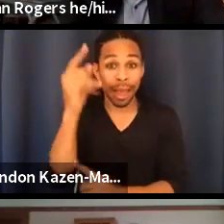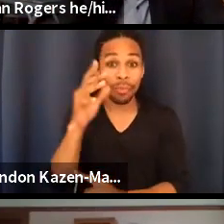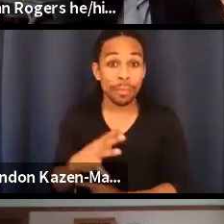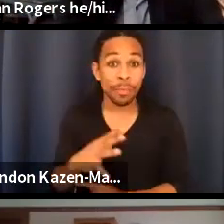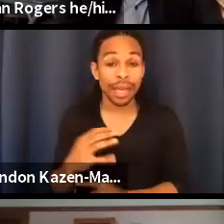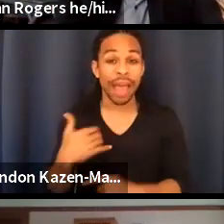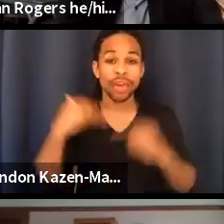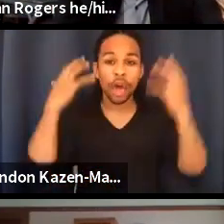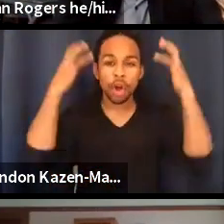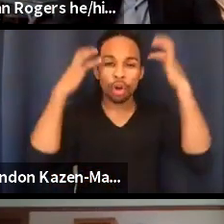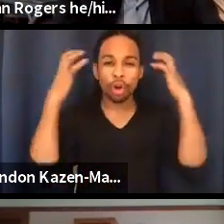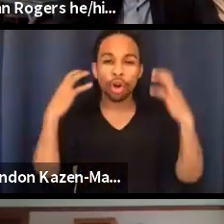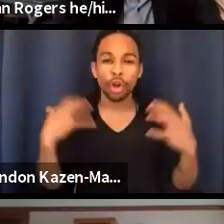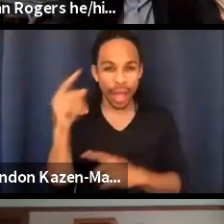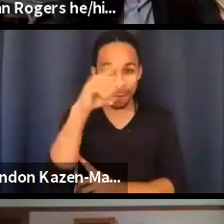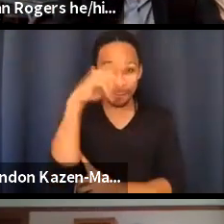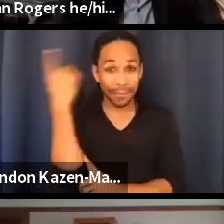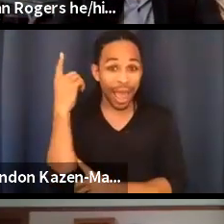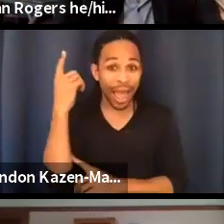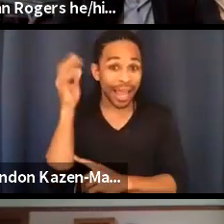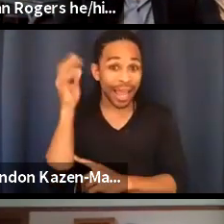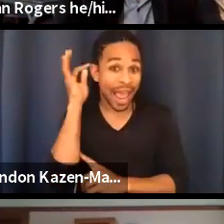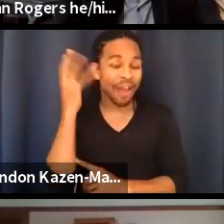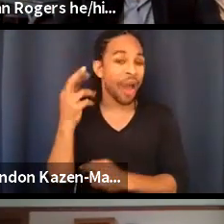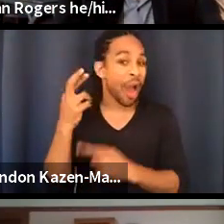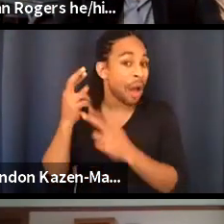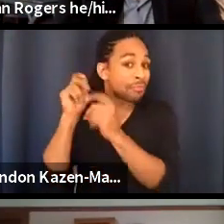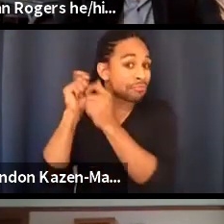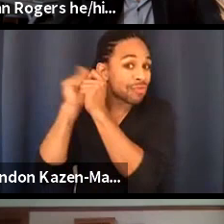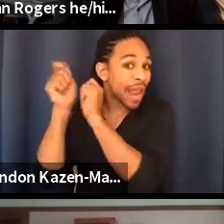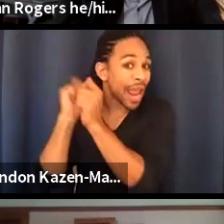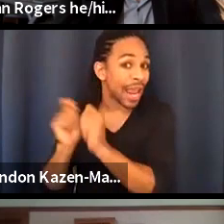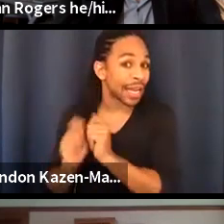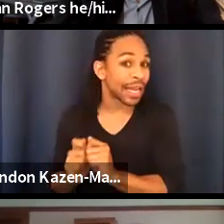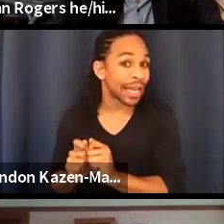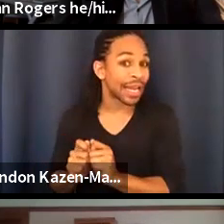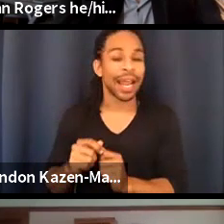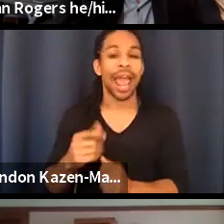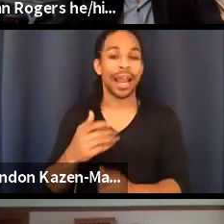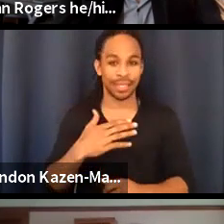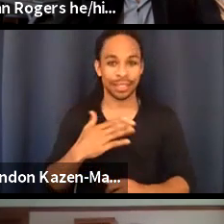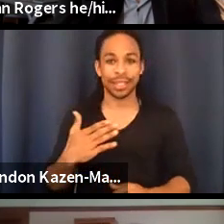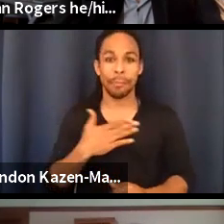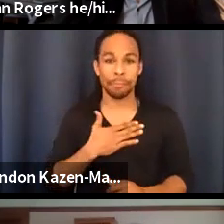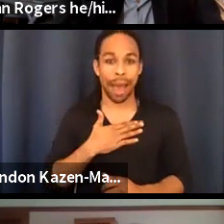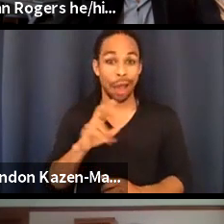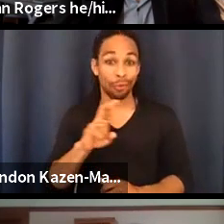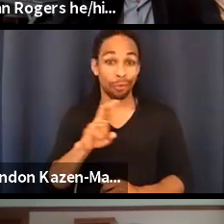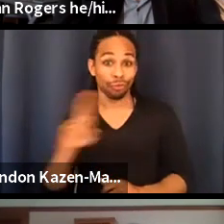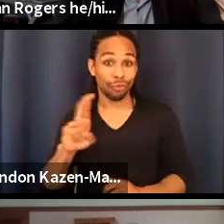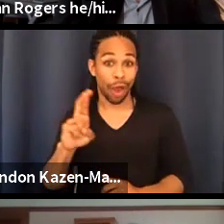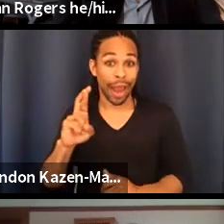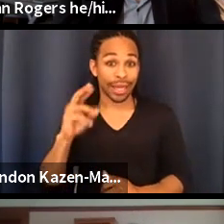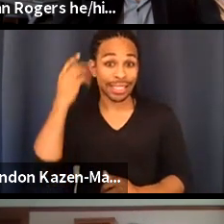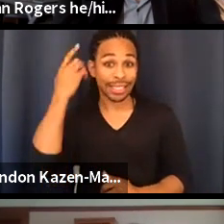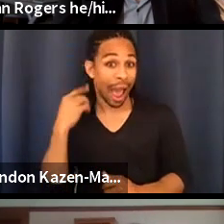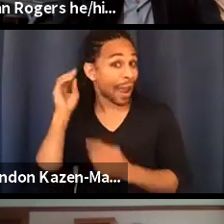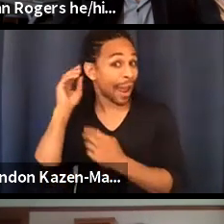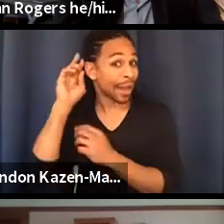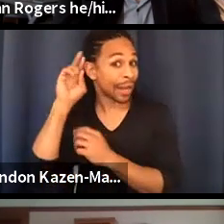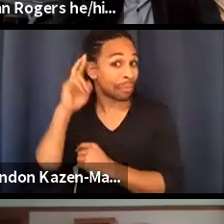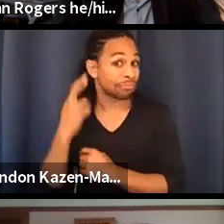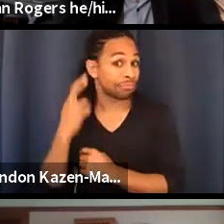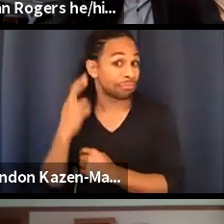I've braided, and it's falling down the right side of my face, and I'm wearing a heather gray jumpsuit